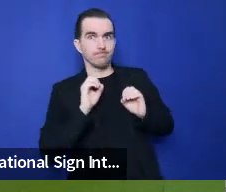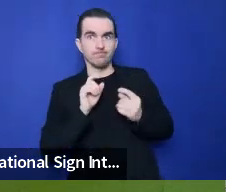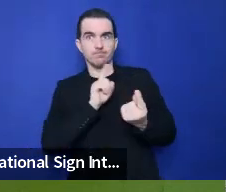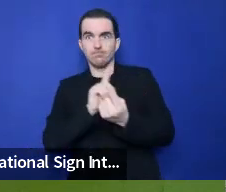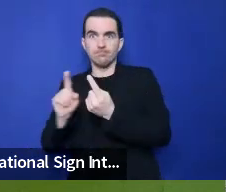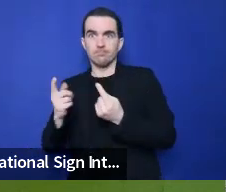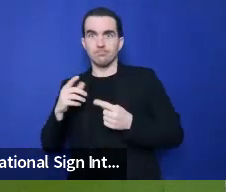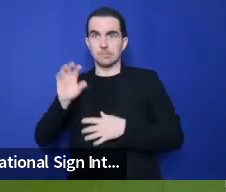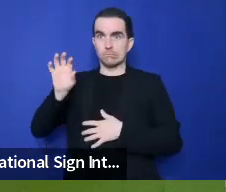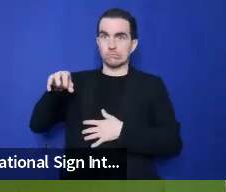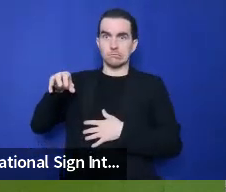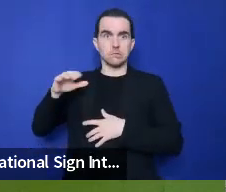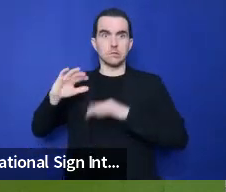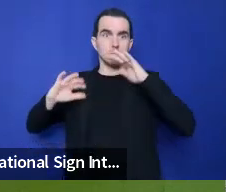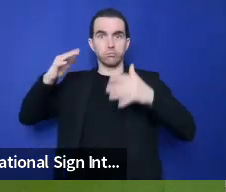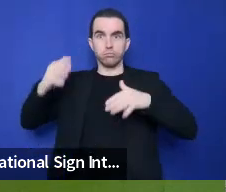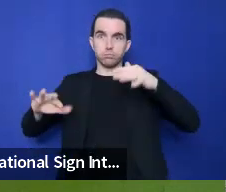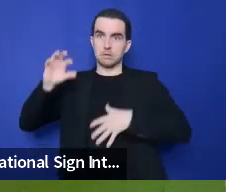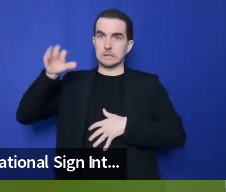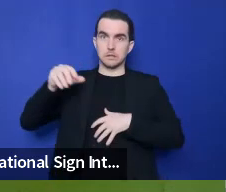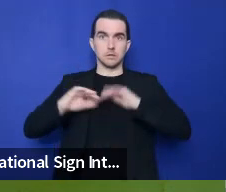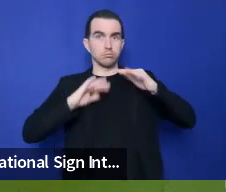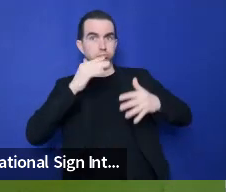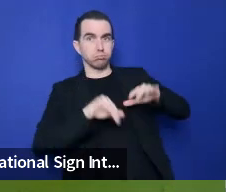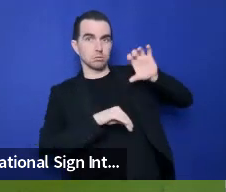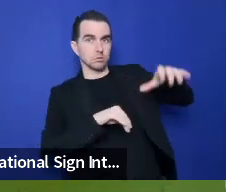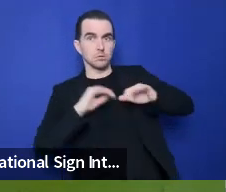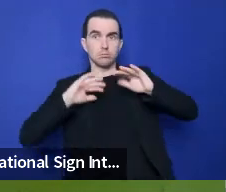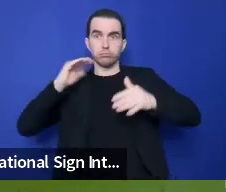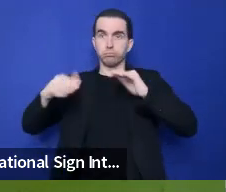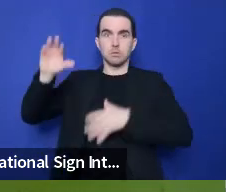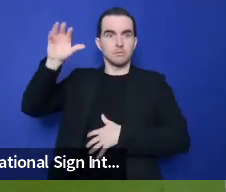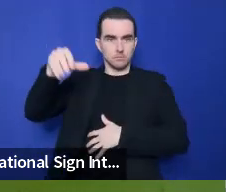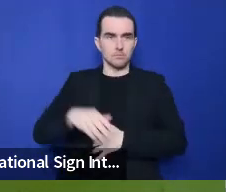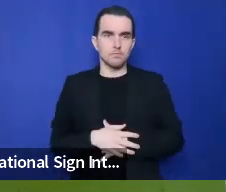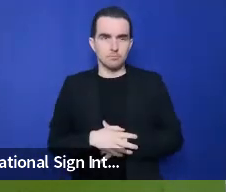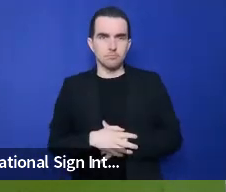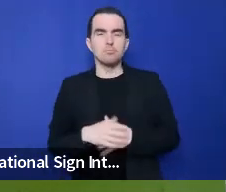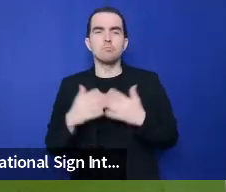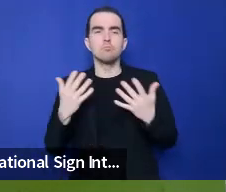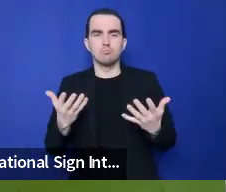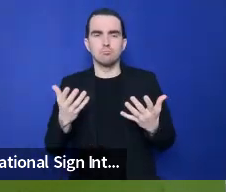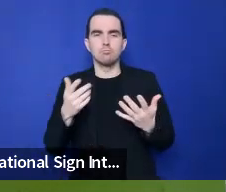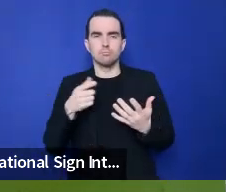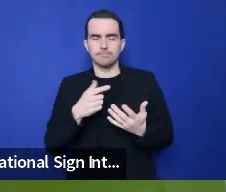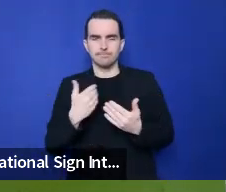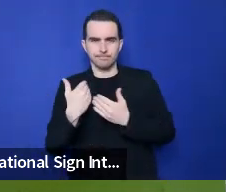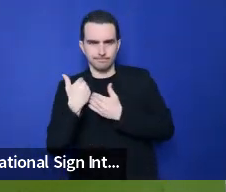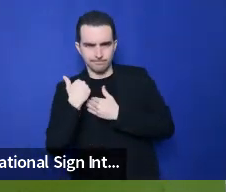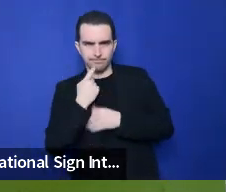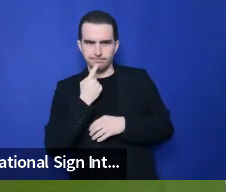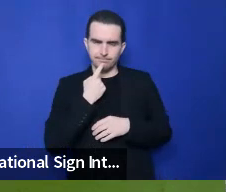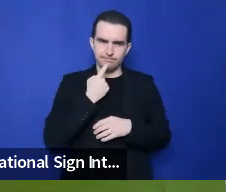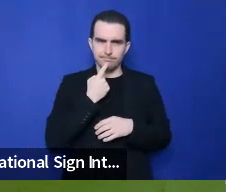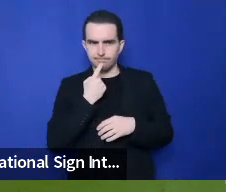the main cause of disability, and obesity rates approximately 70% of the population. In terms